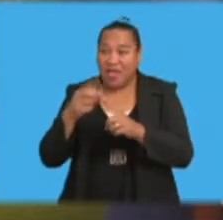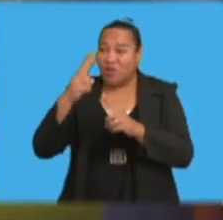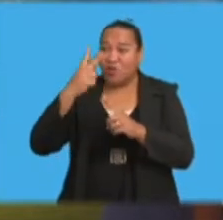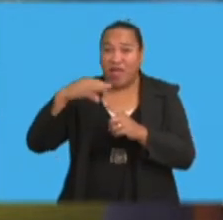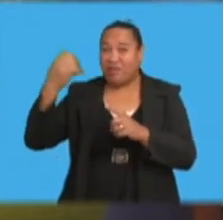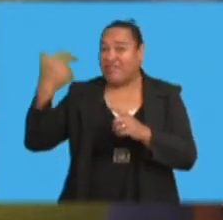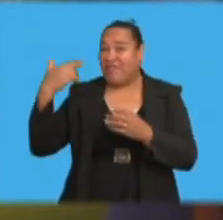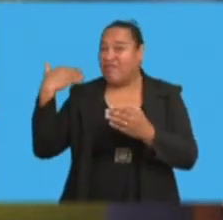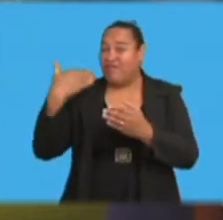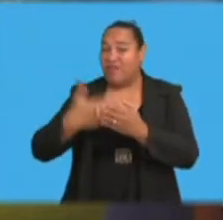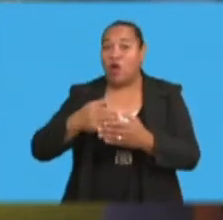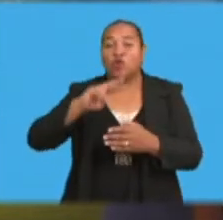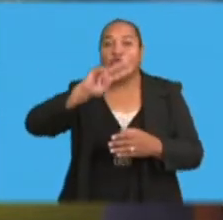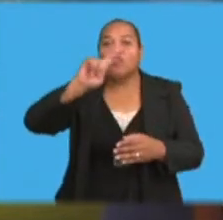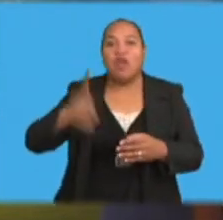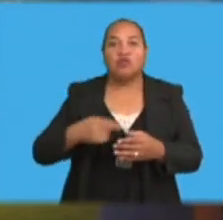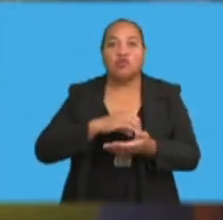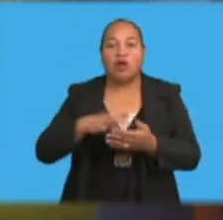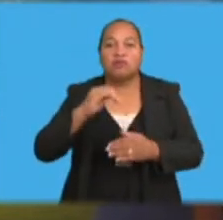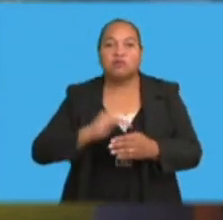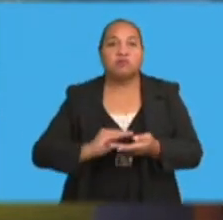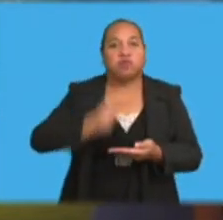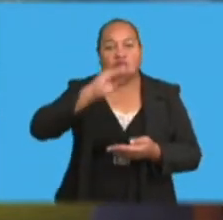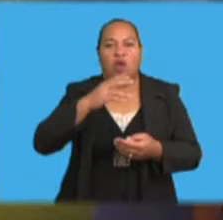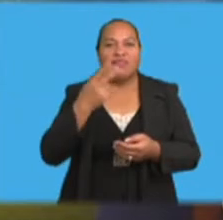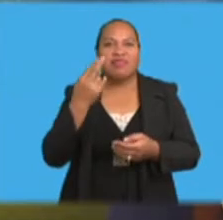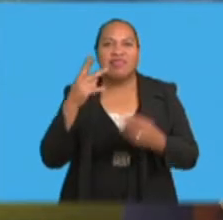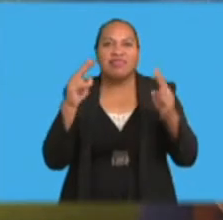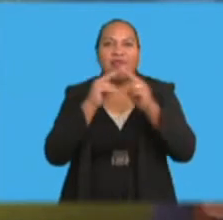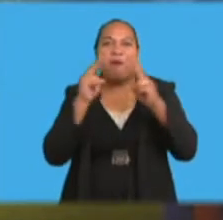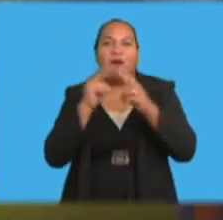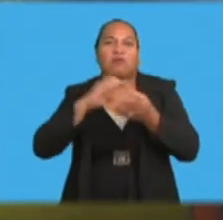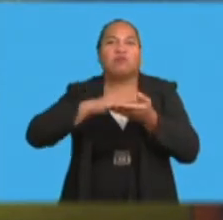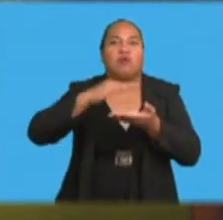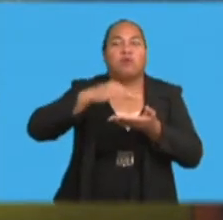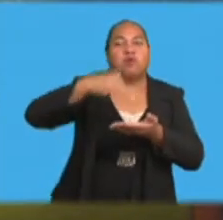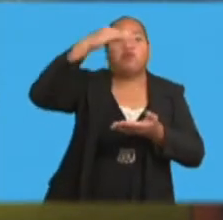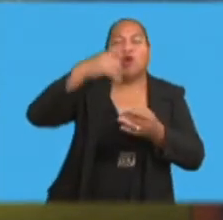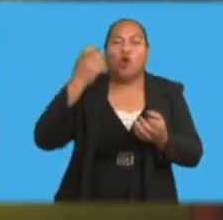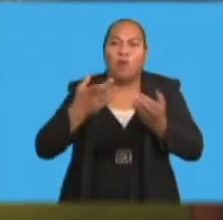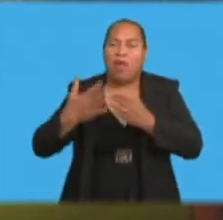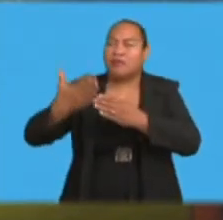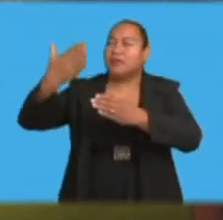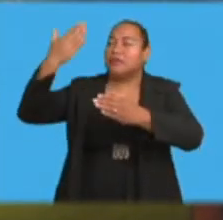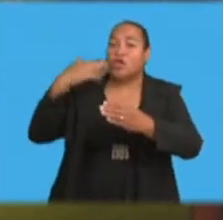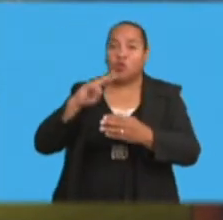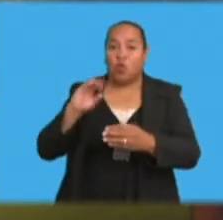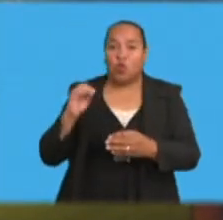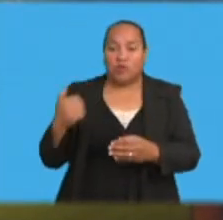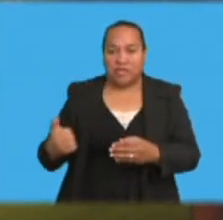rose to $12,000, almost doubling from $6,419 in 2006. Real GDP per